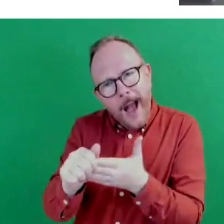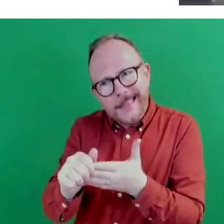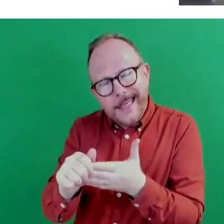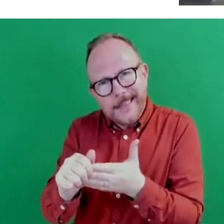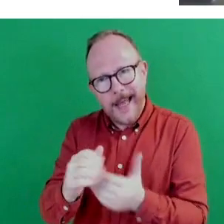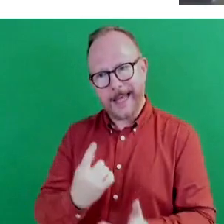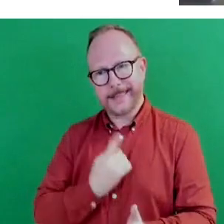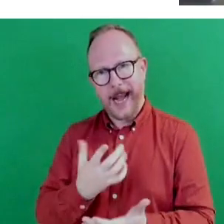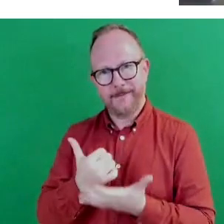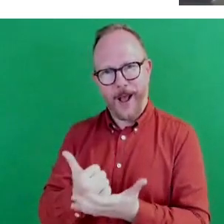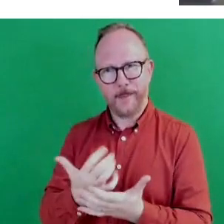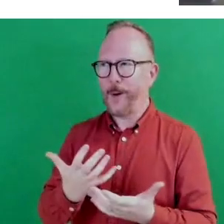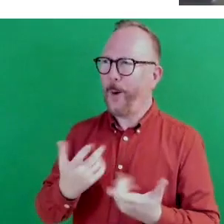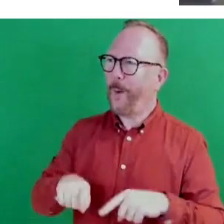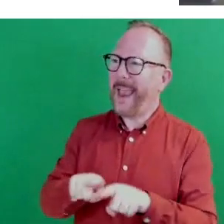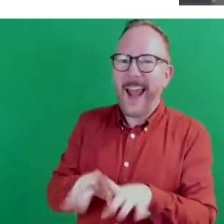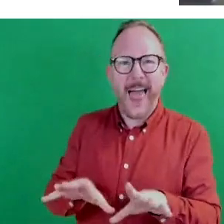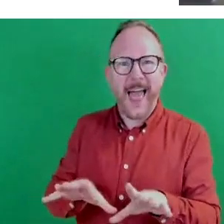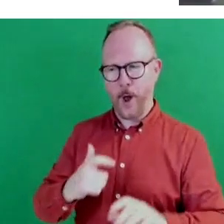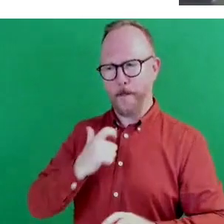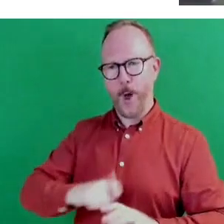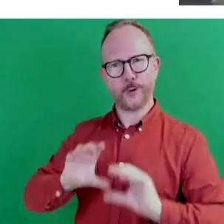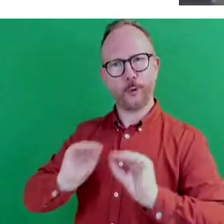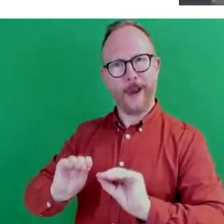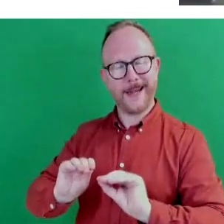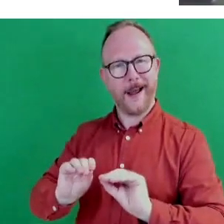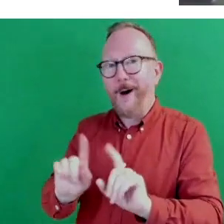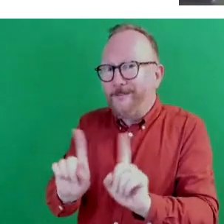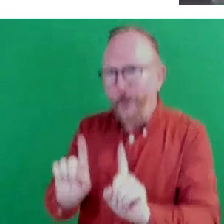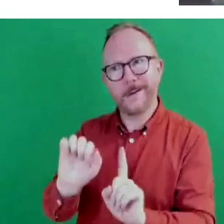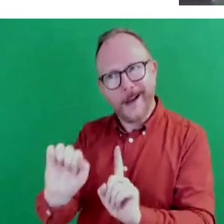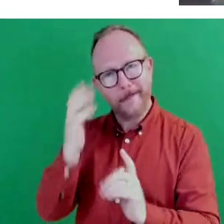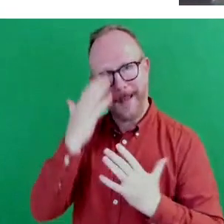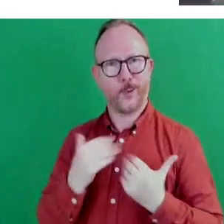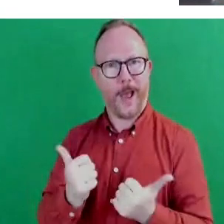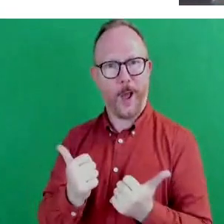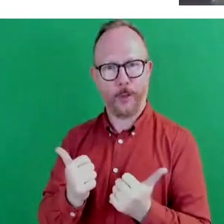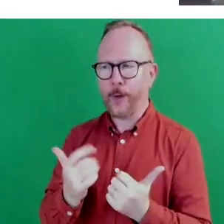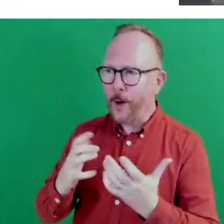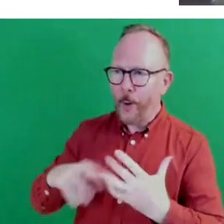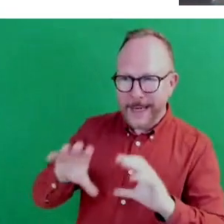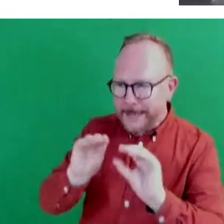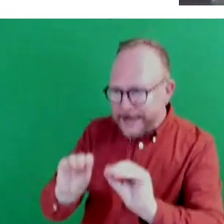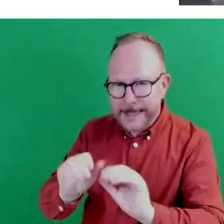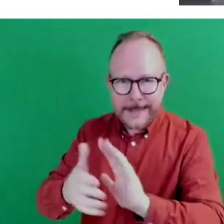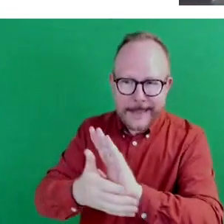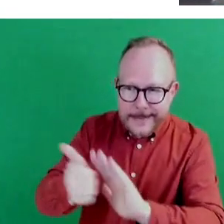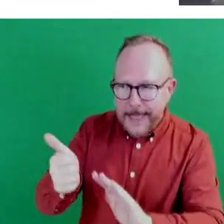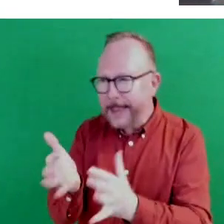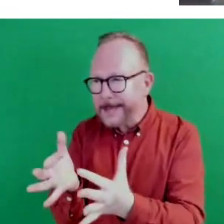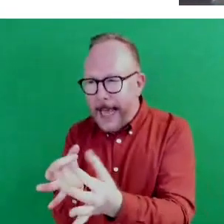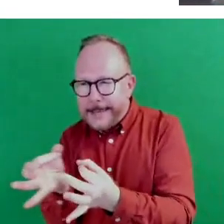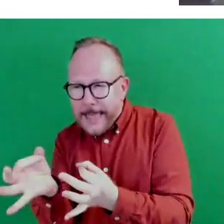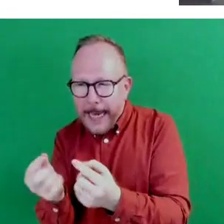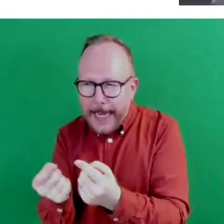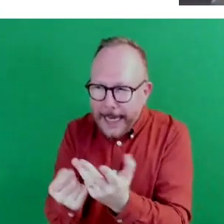personal trainer, but for people with their mental health, so we teach them different skills and techniques to manage their symptoms. They